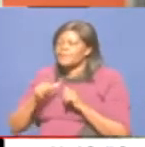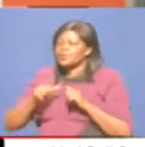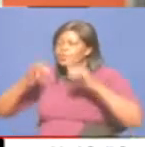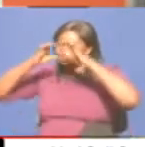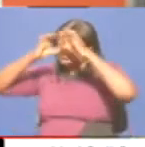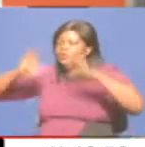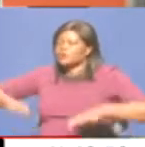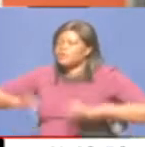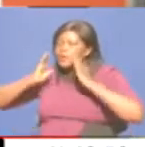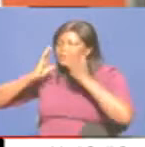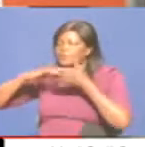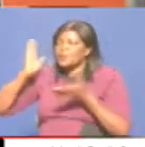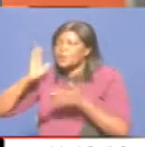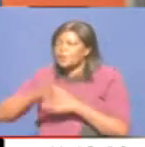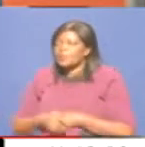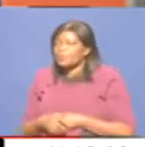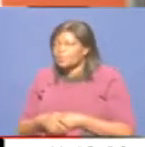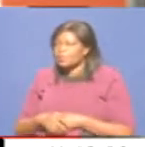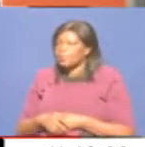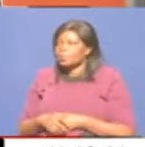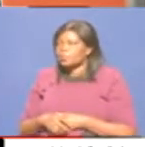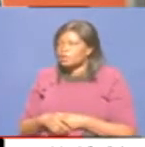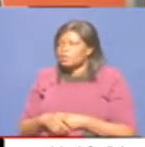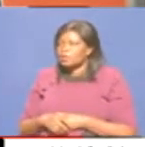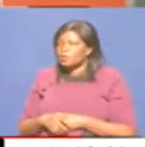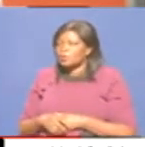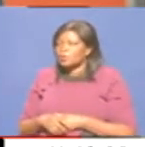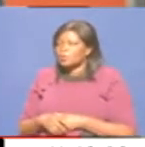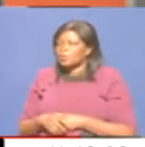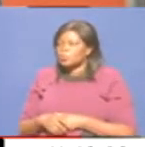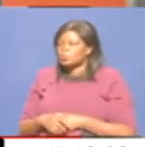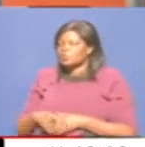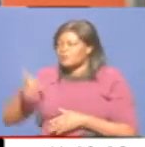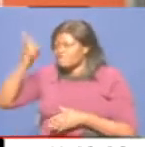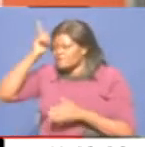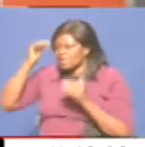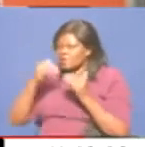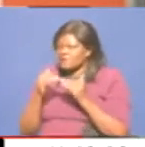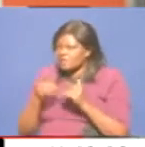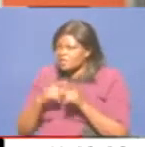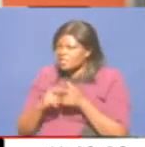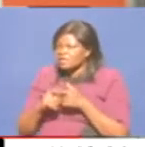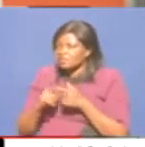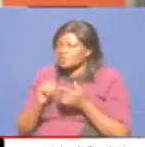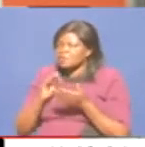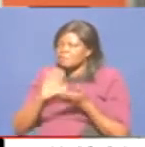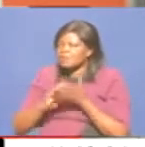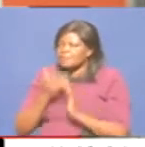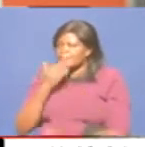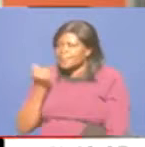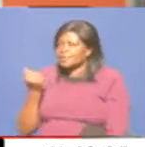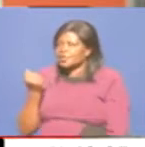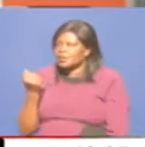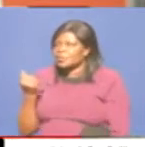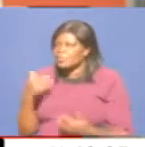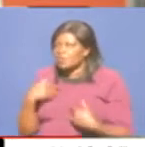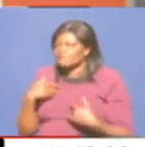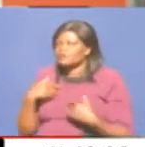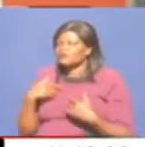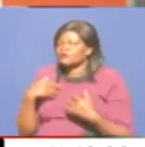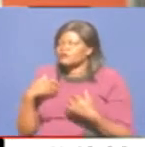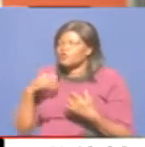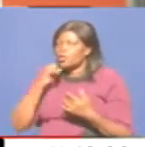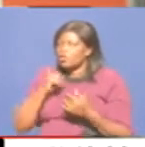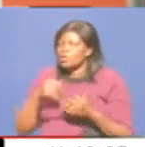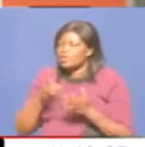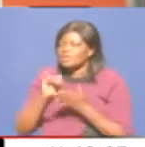focus most of our resources on the ground. Mm-hmm. Therefore, it becomes far much better. Of course, I mean, there's all models that people have used, mm-hmm.